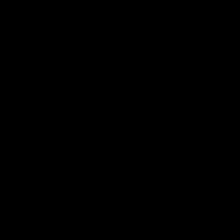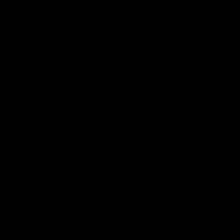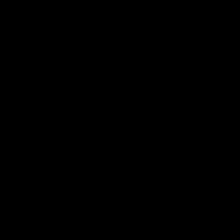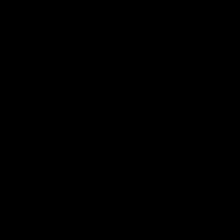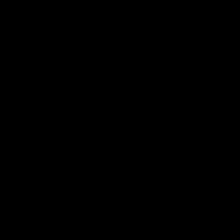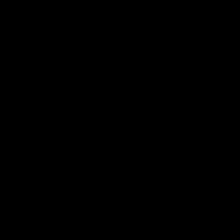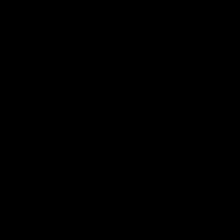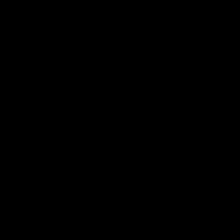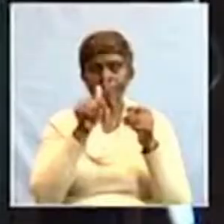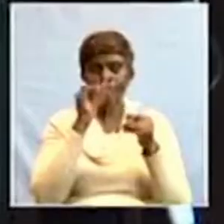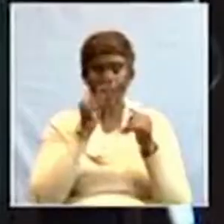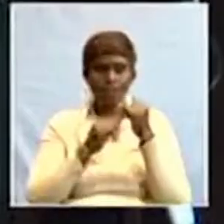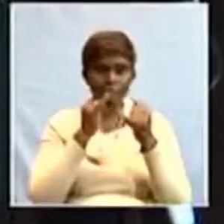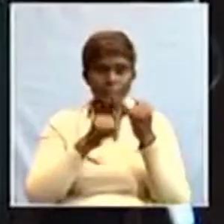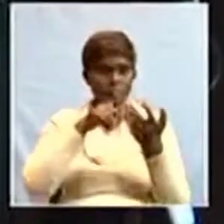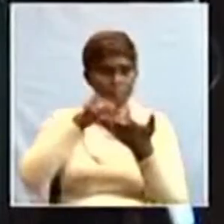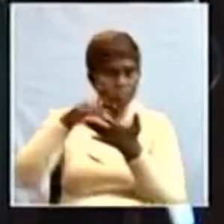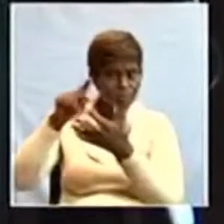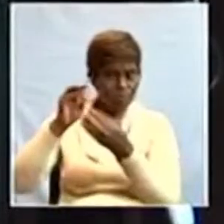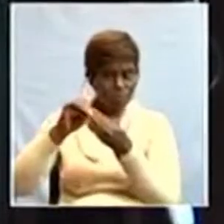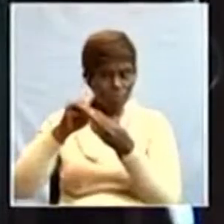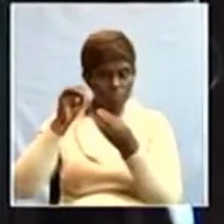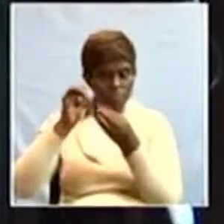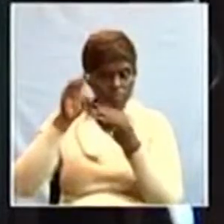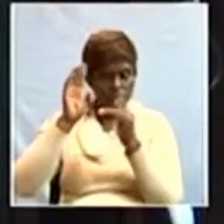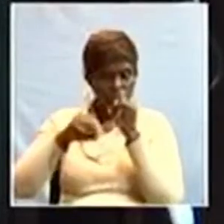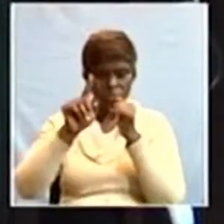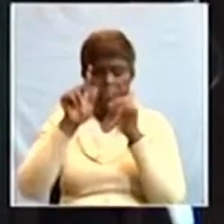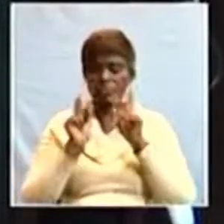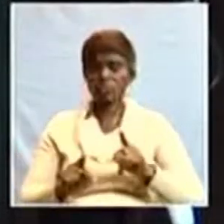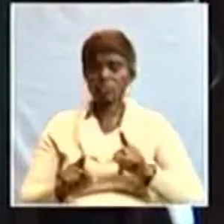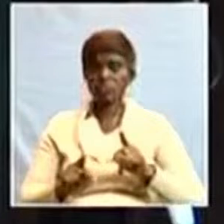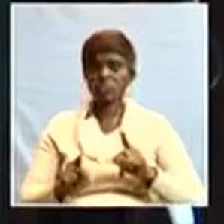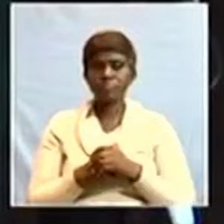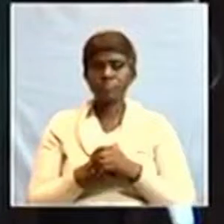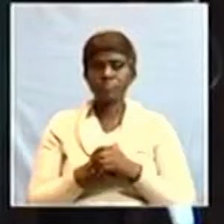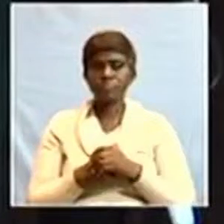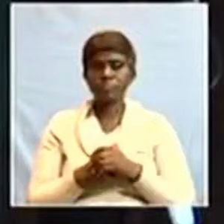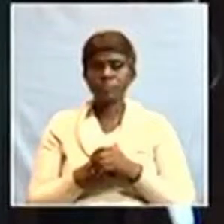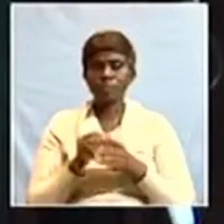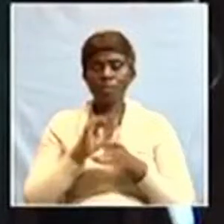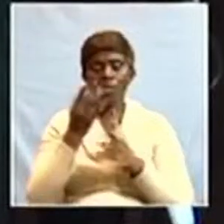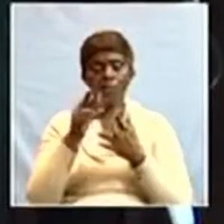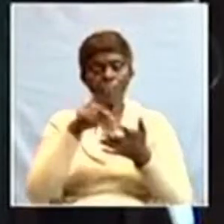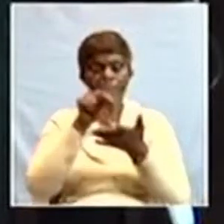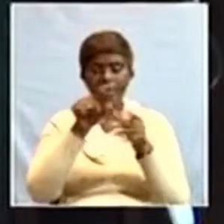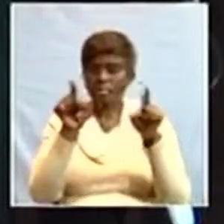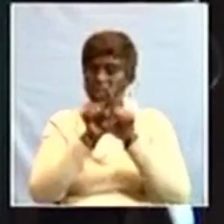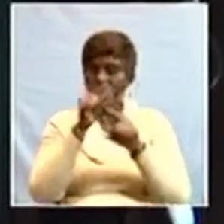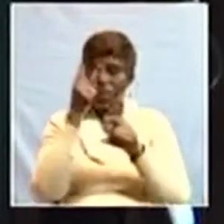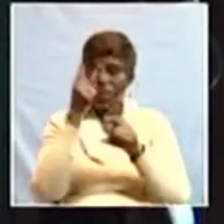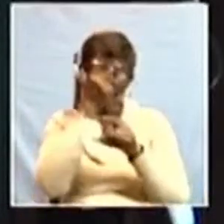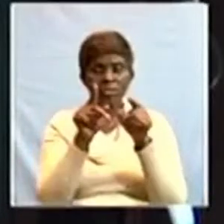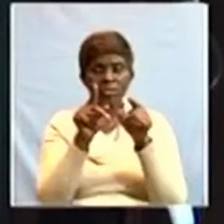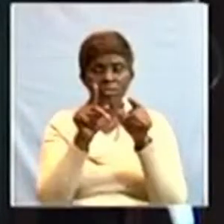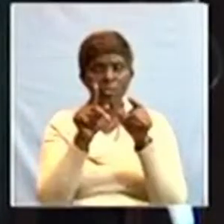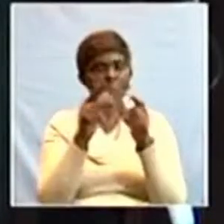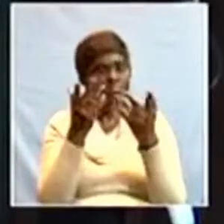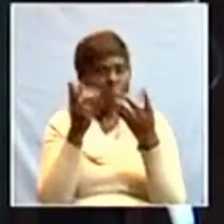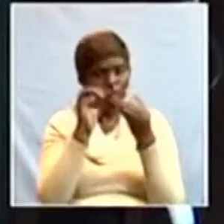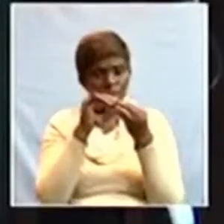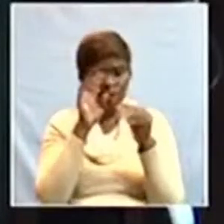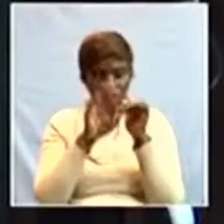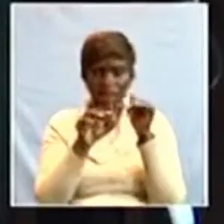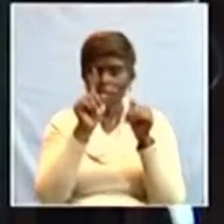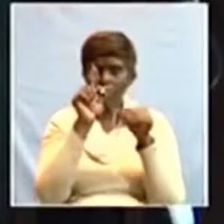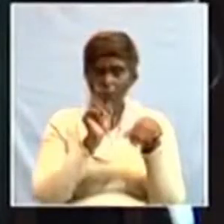is that you may end up paying more than one person, or you may end up paying the same person more than once. Meanwhile,